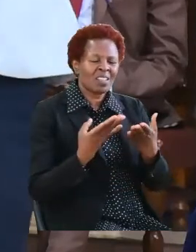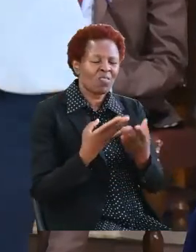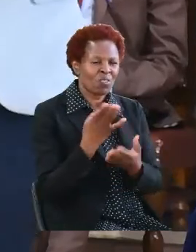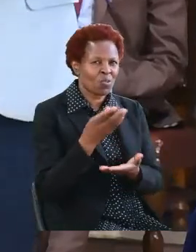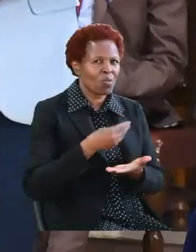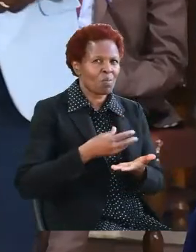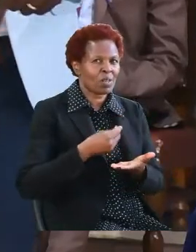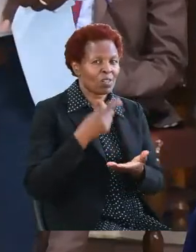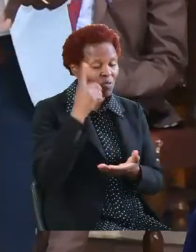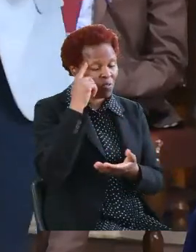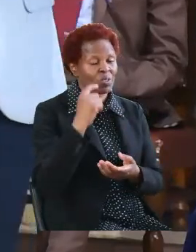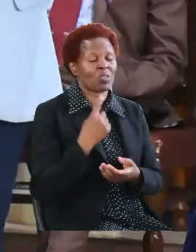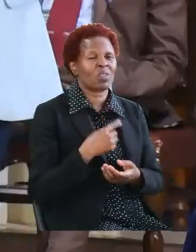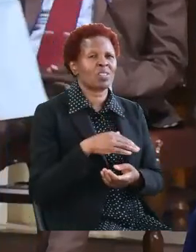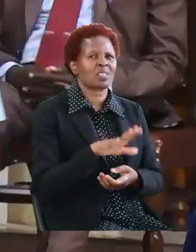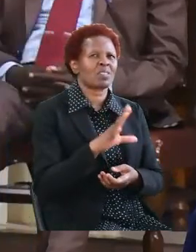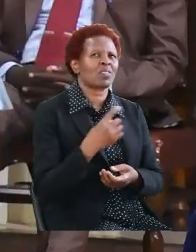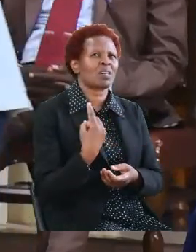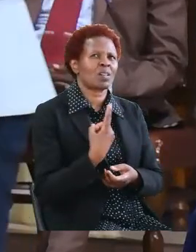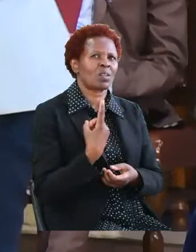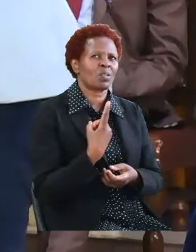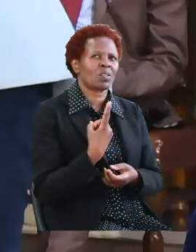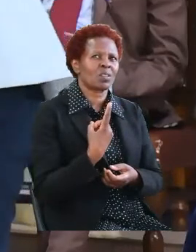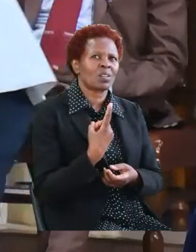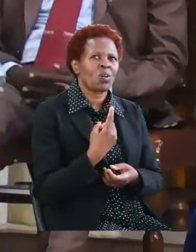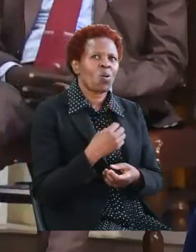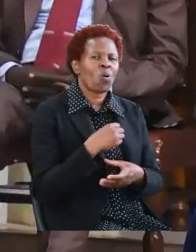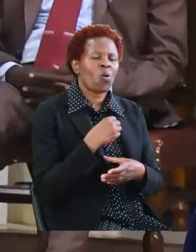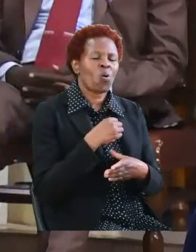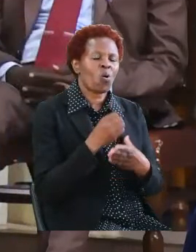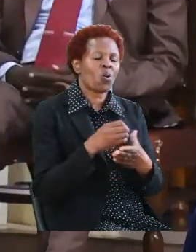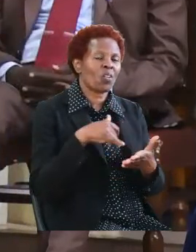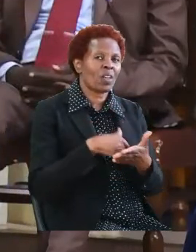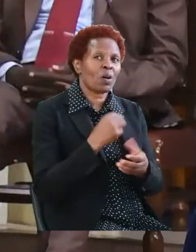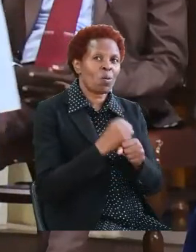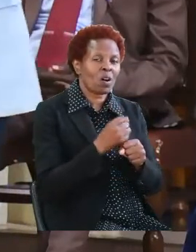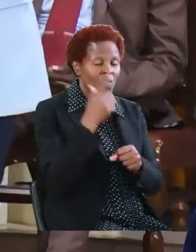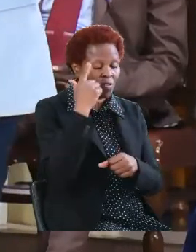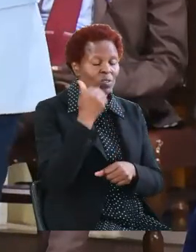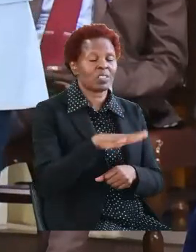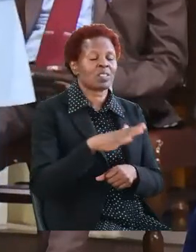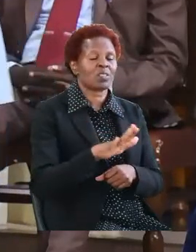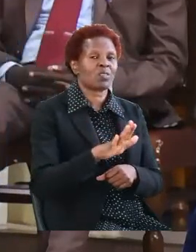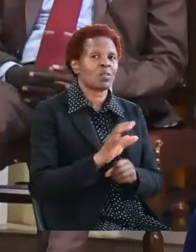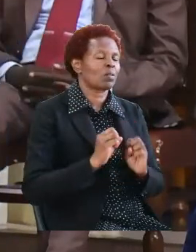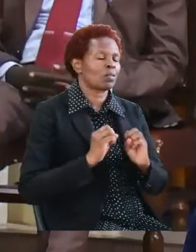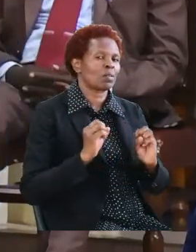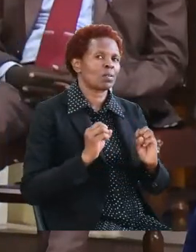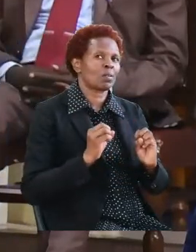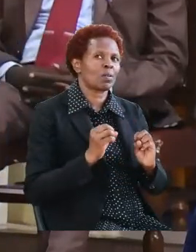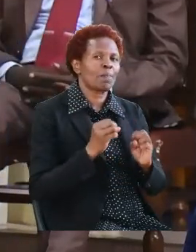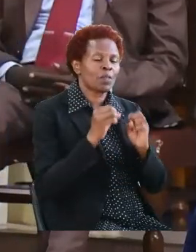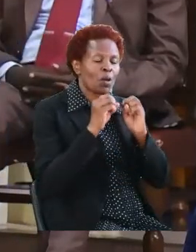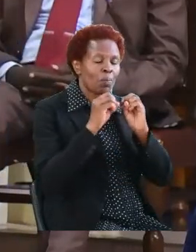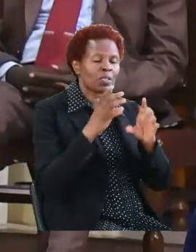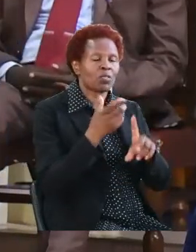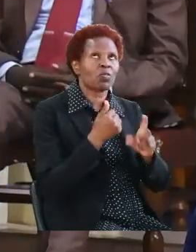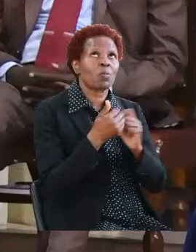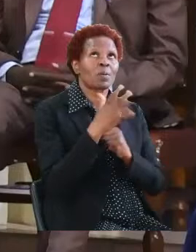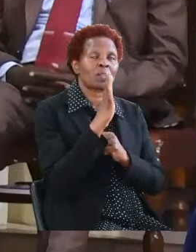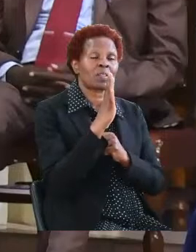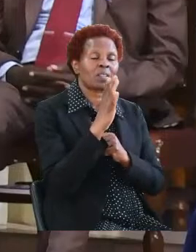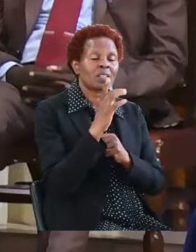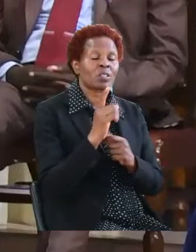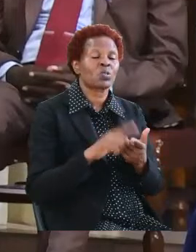for yourself. The Lord does not just give you that job only for yourself. You know, the blessing of the Lord comes for